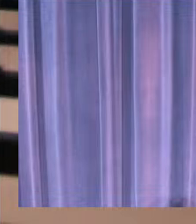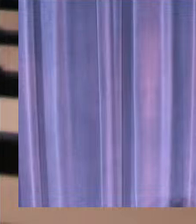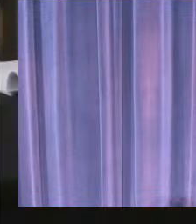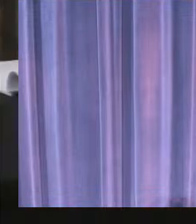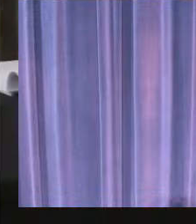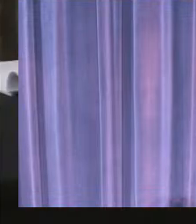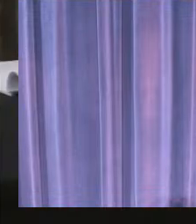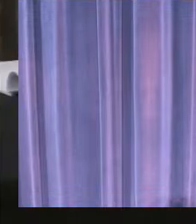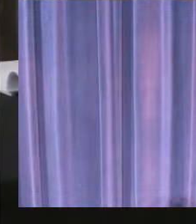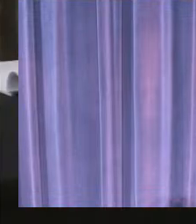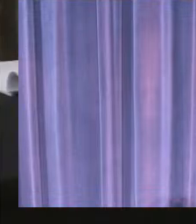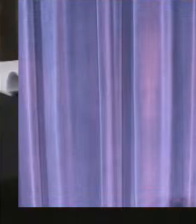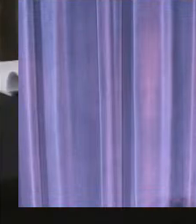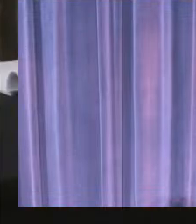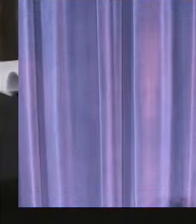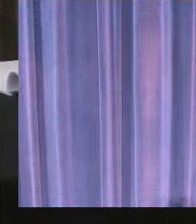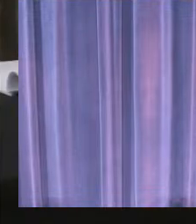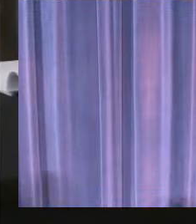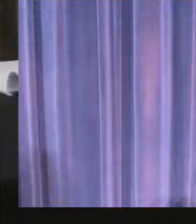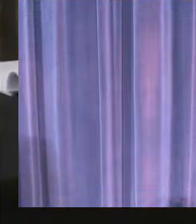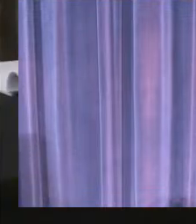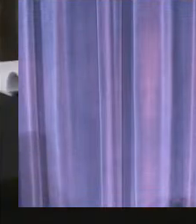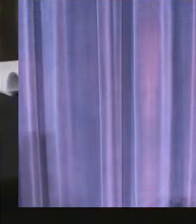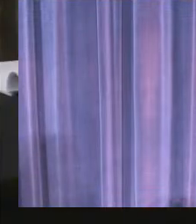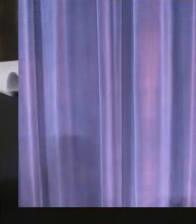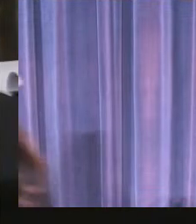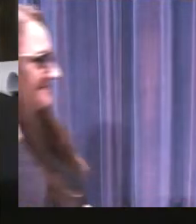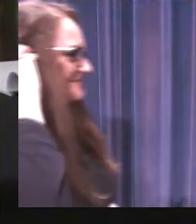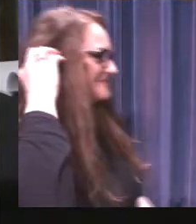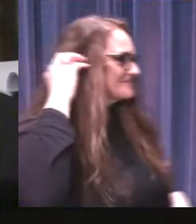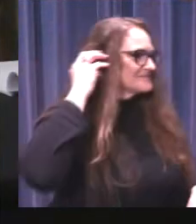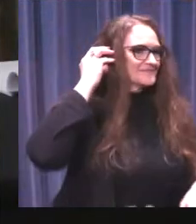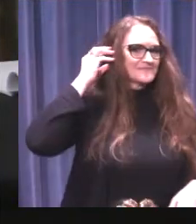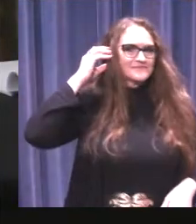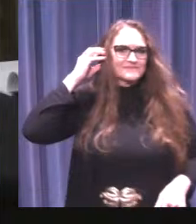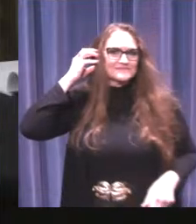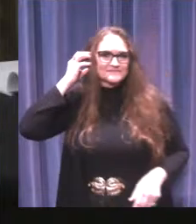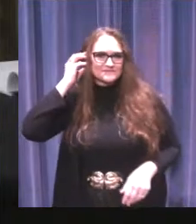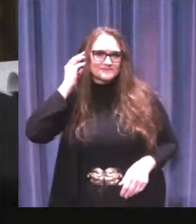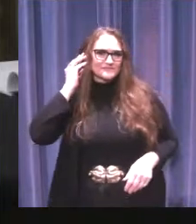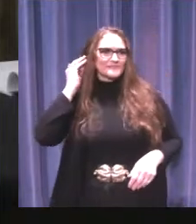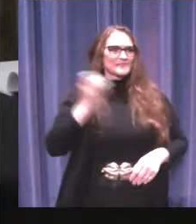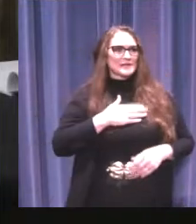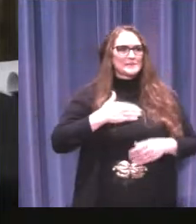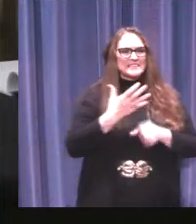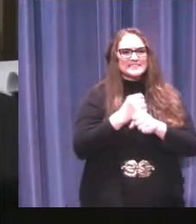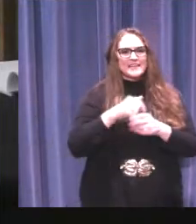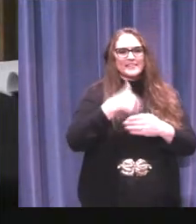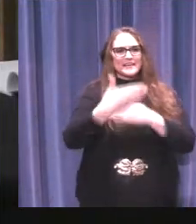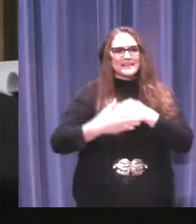Trustees, we are back in session. And would you please go get our next candidate for us? Thank you.